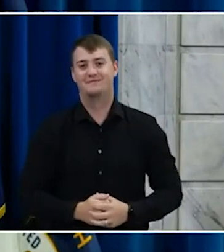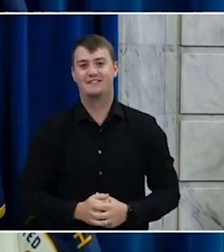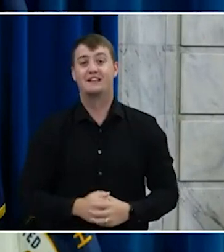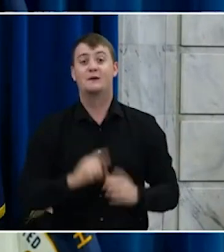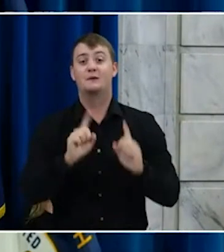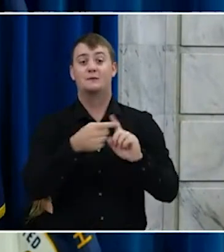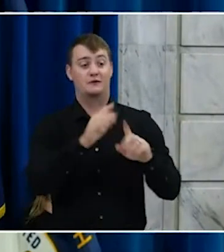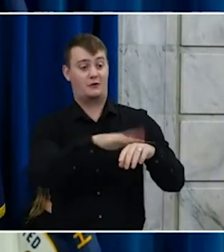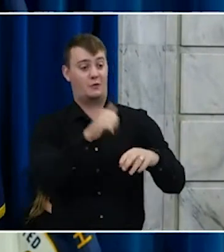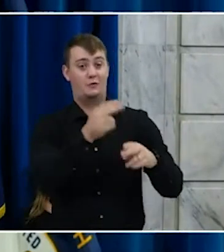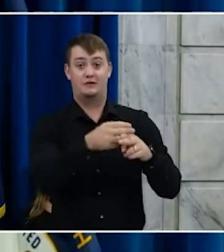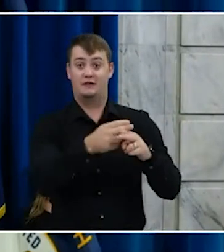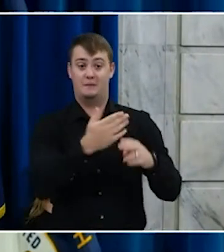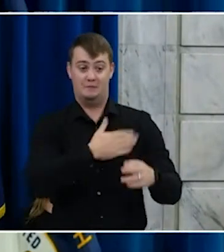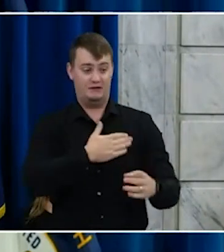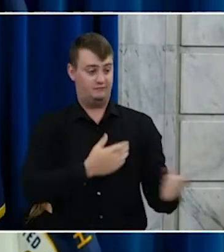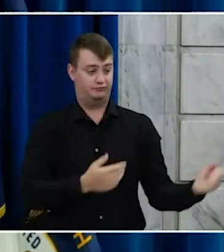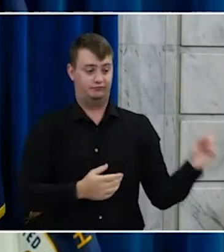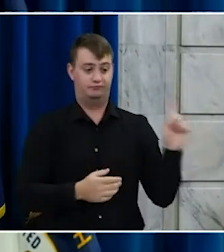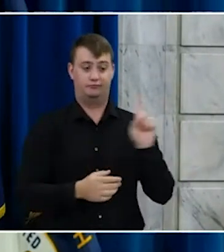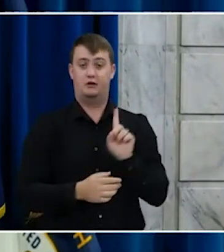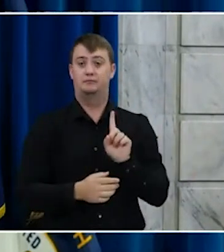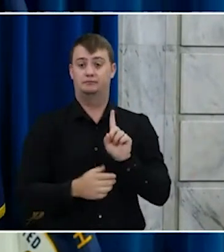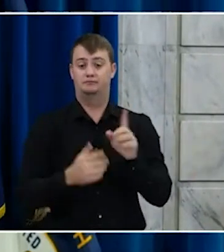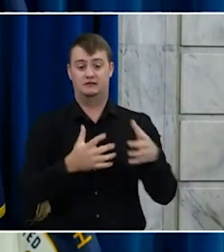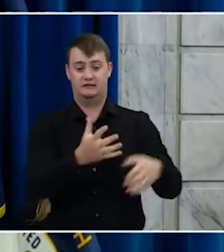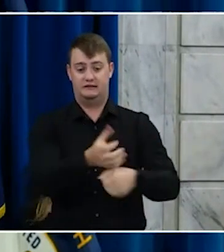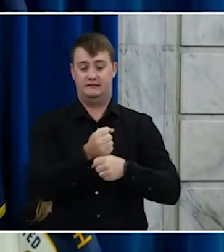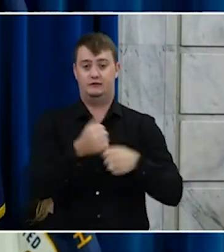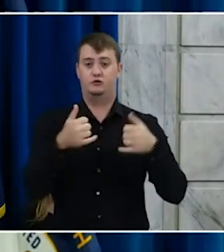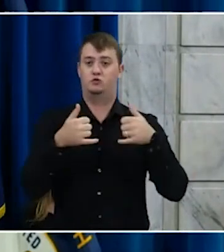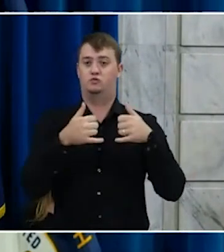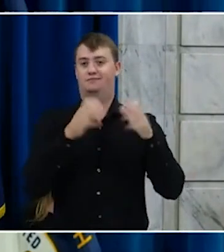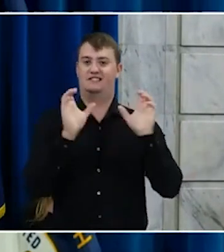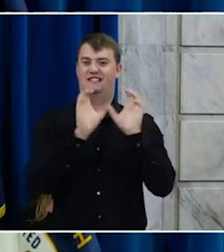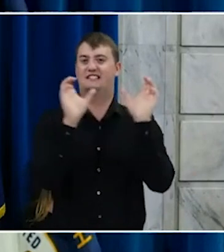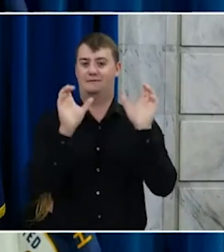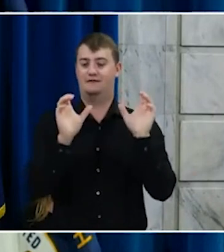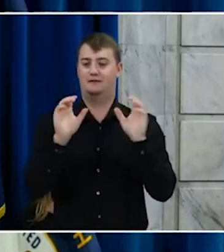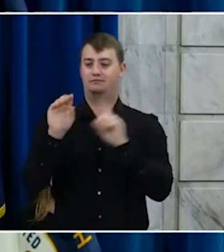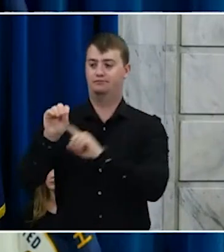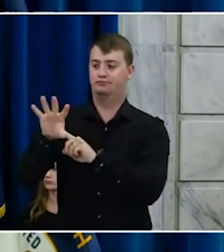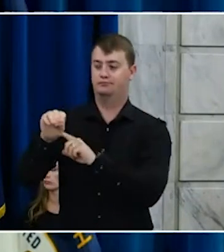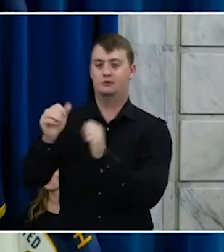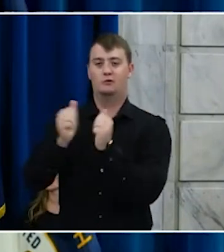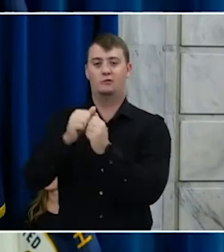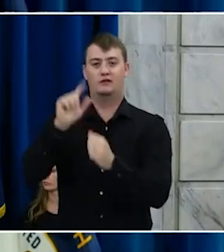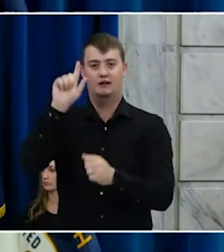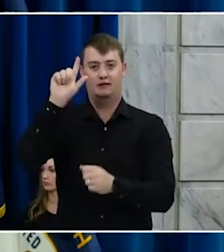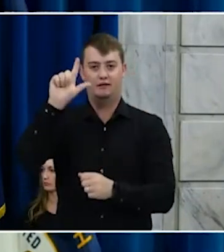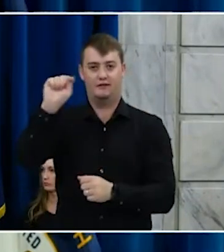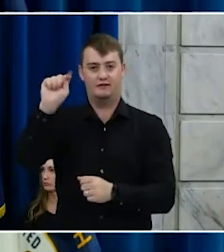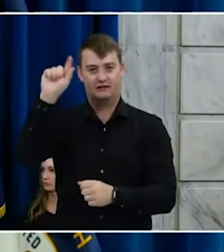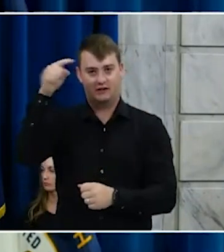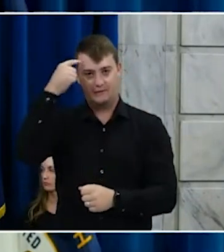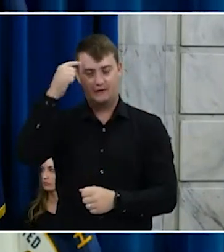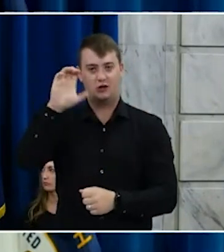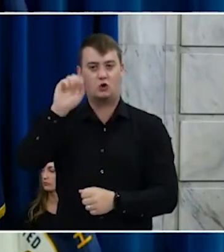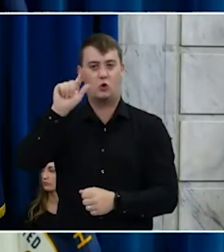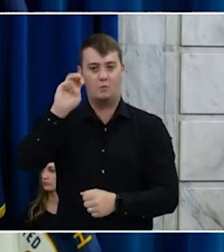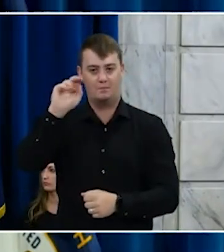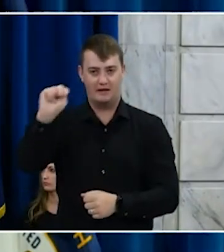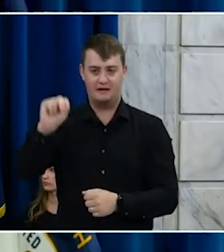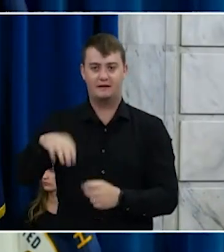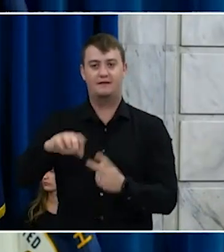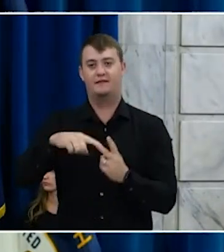When your name is called, please come to the front to receive your certificate and have a photo taken with Lieutenant Governor Coleman, Commissioner Fletcher,